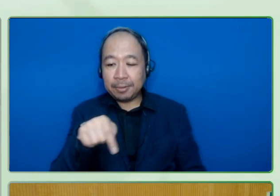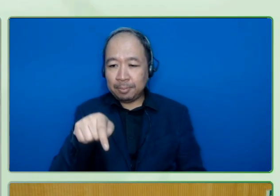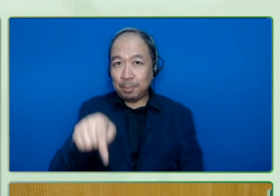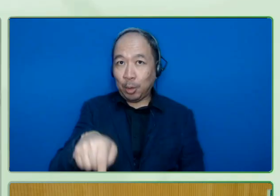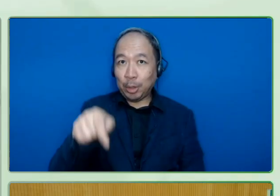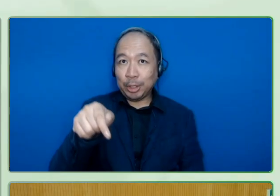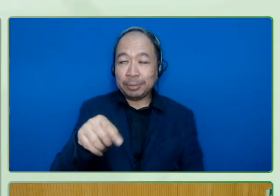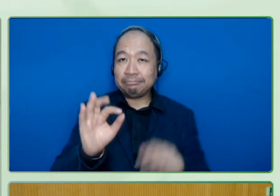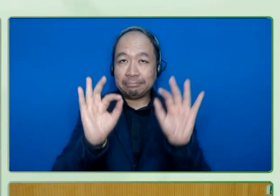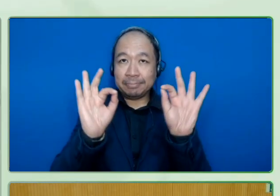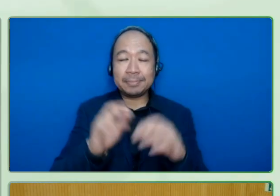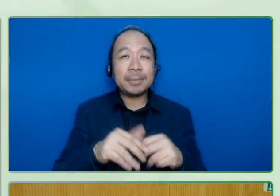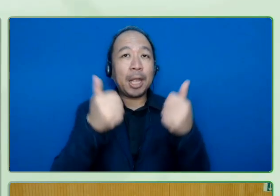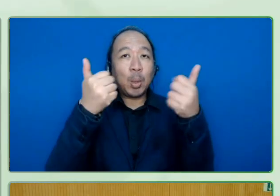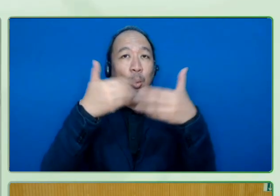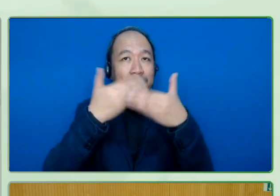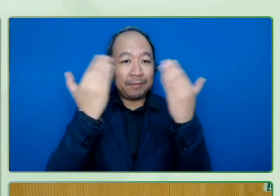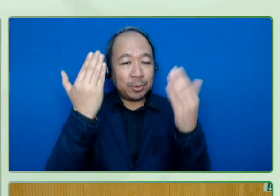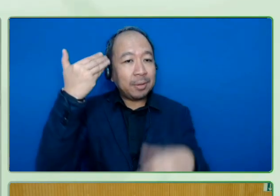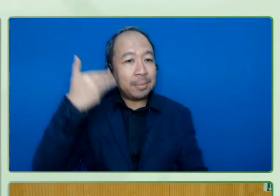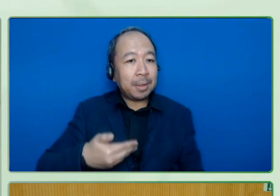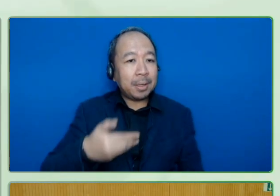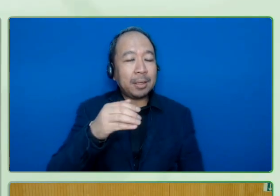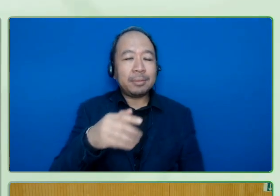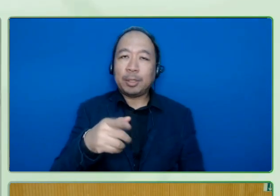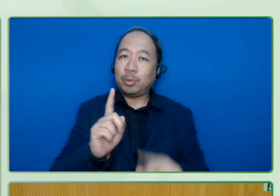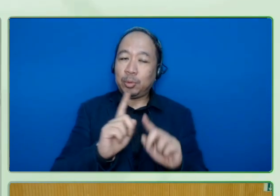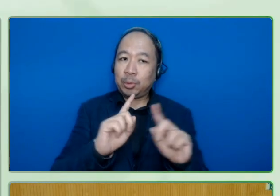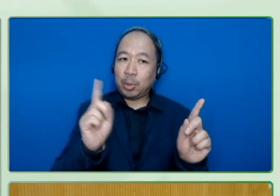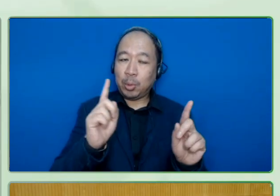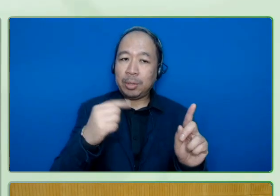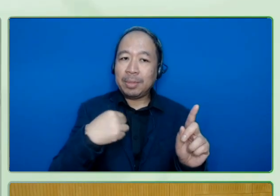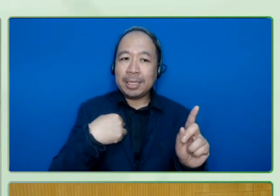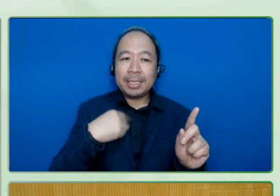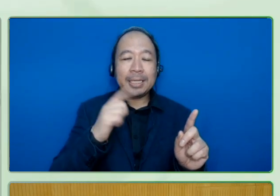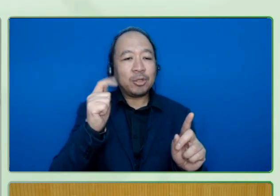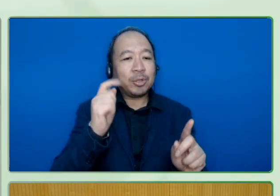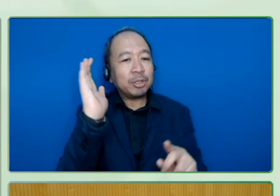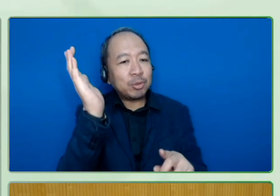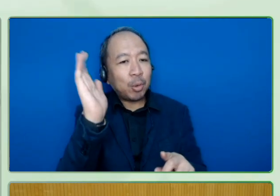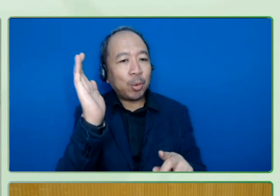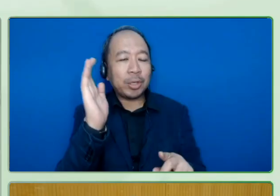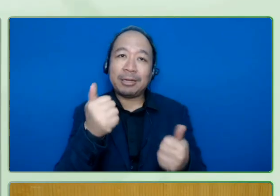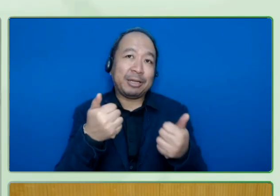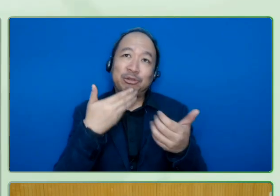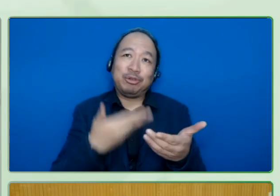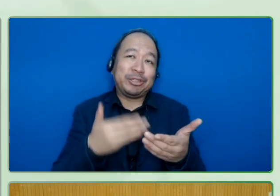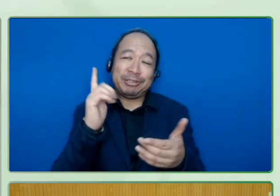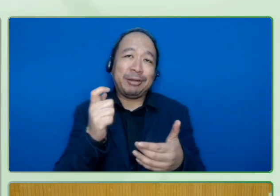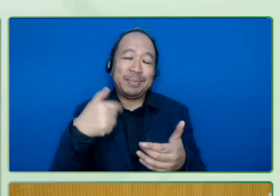Good afternoon. So I am not a great start for someone who's going to talk about technology, but here I